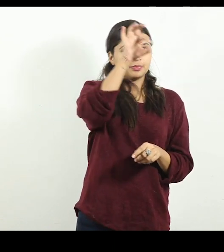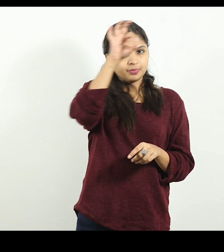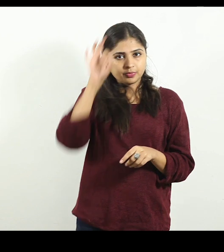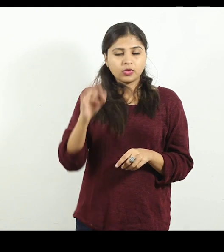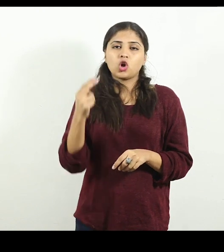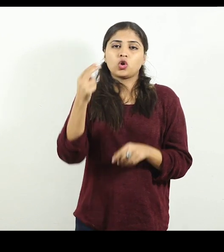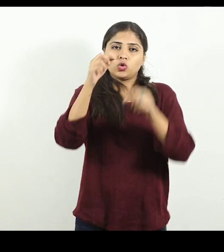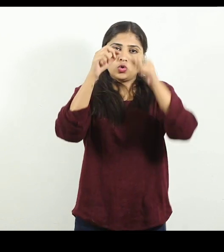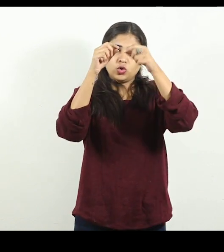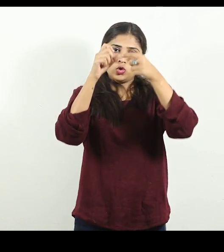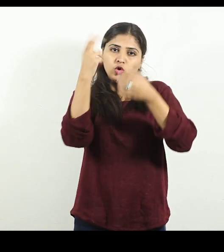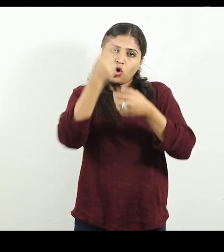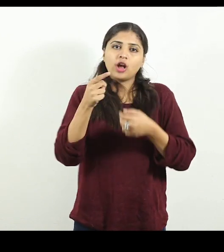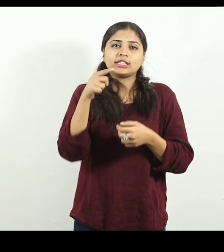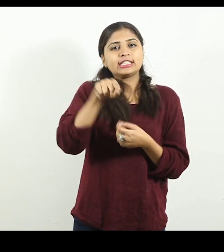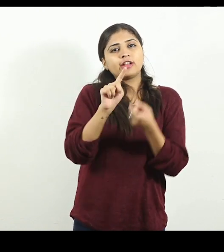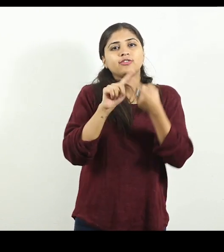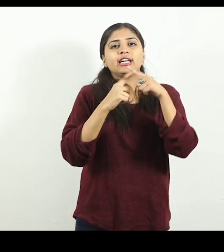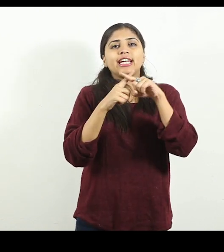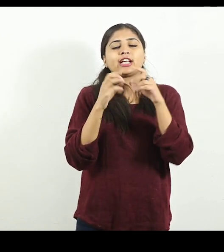your own text box.